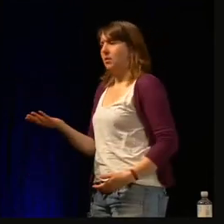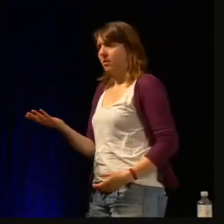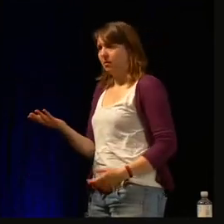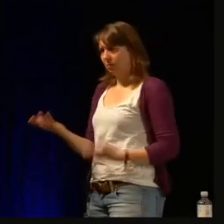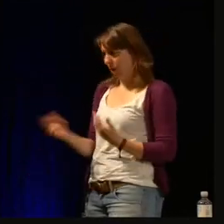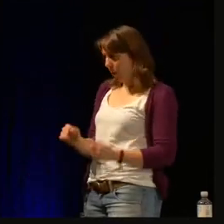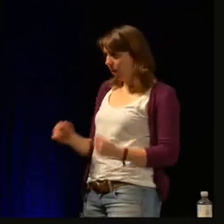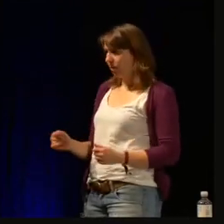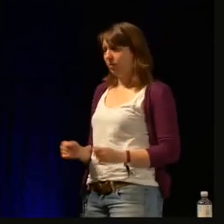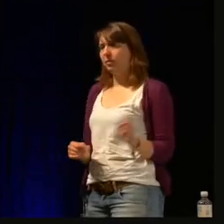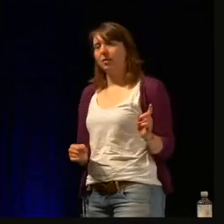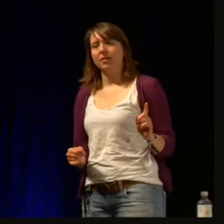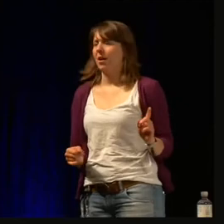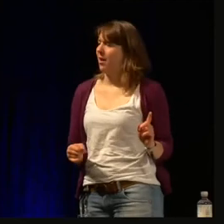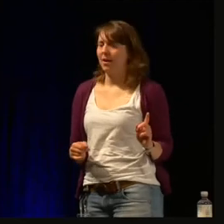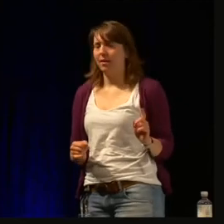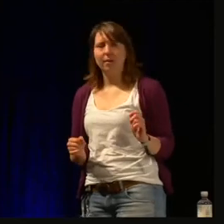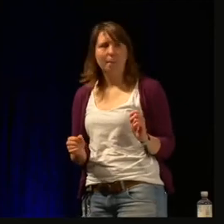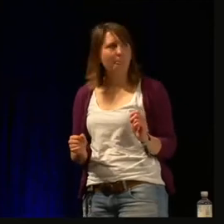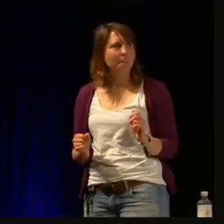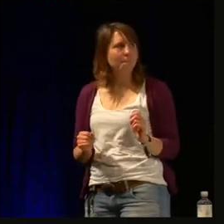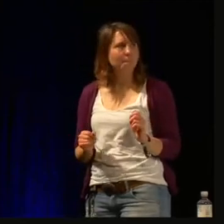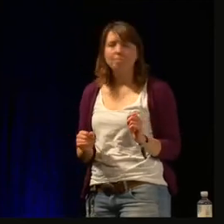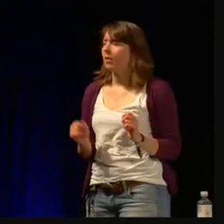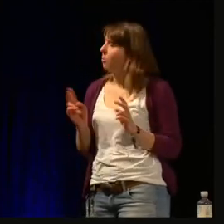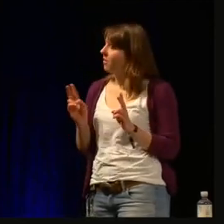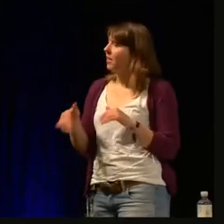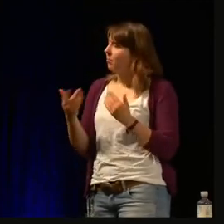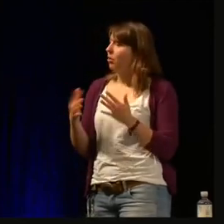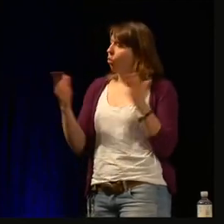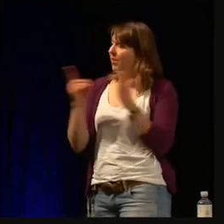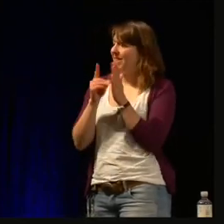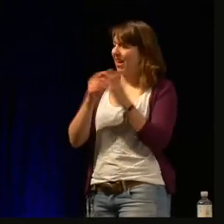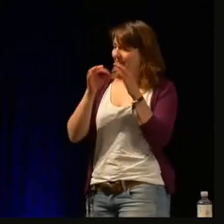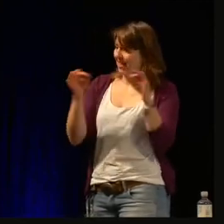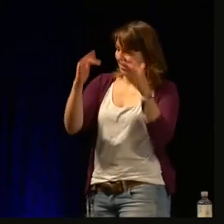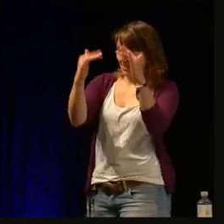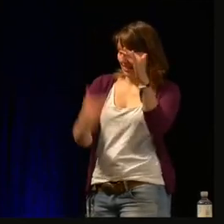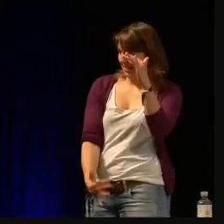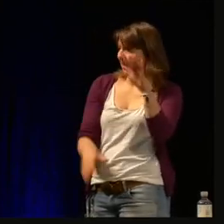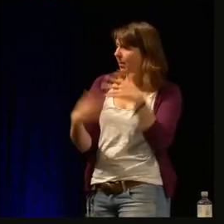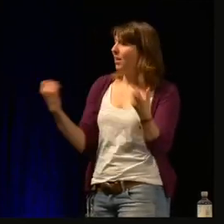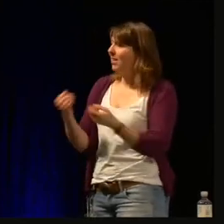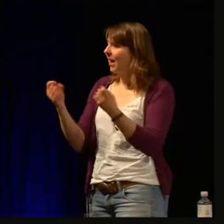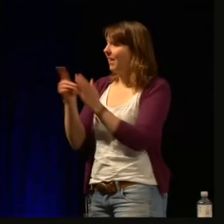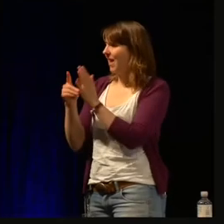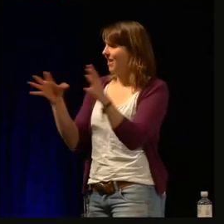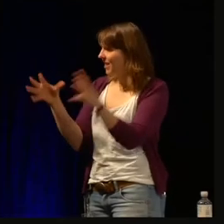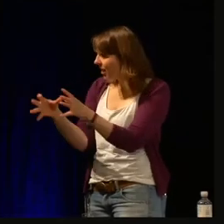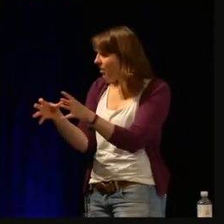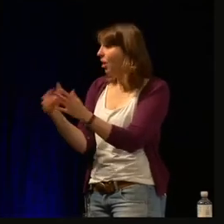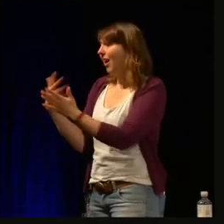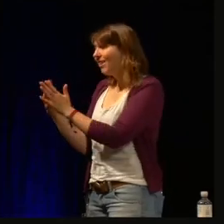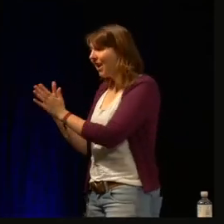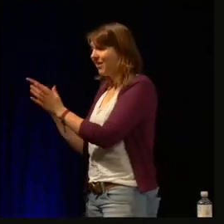need a sort of pre-validation approach? Yeah, but that's what happens. You have this